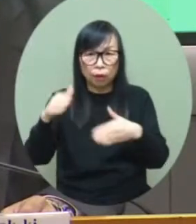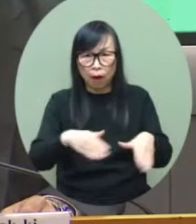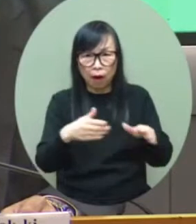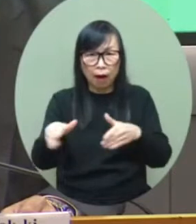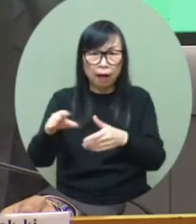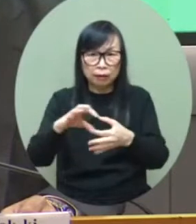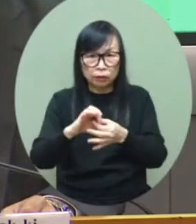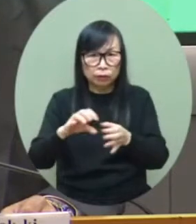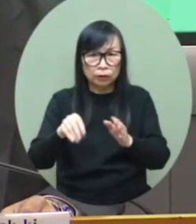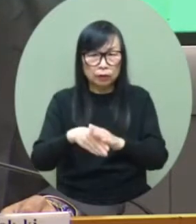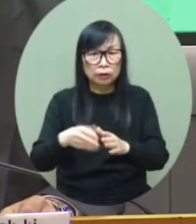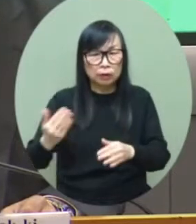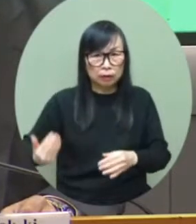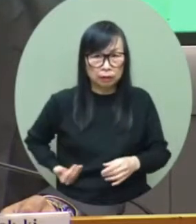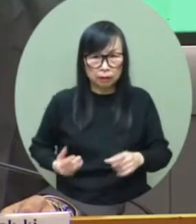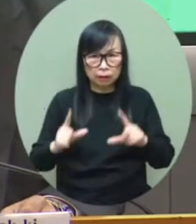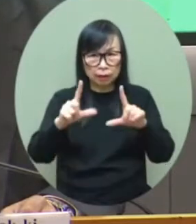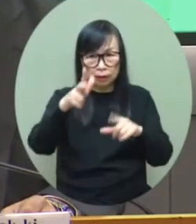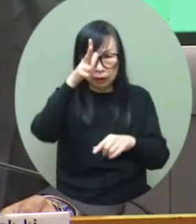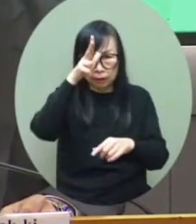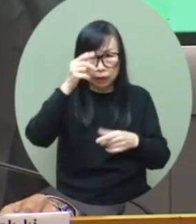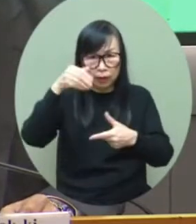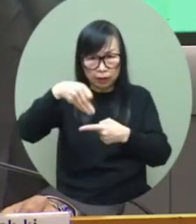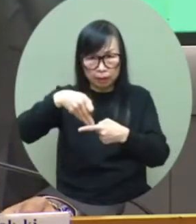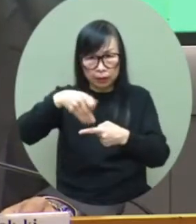State Council, the